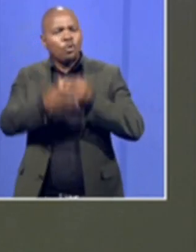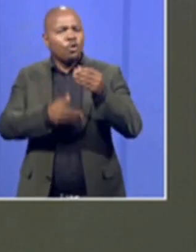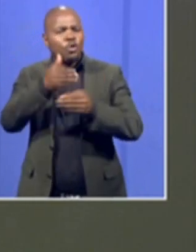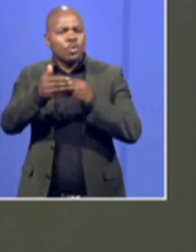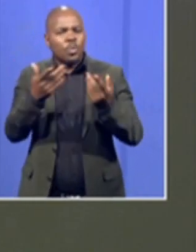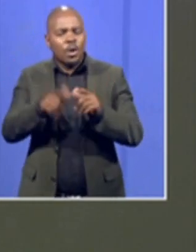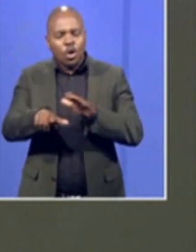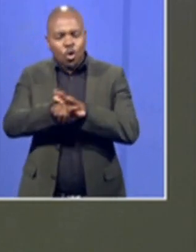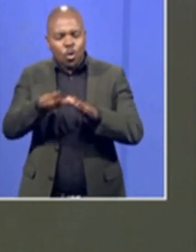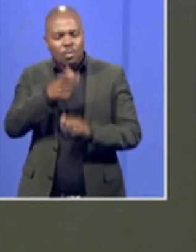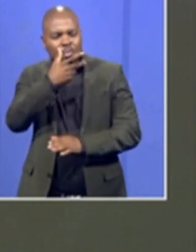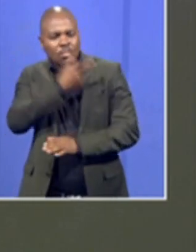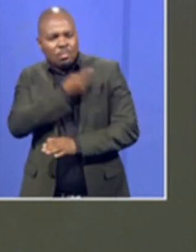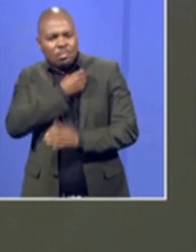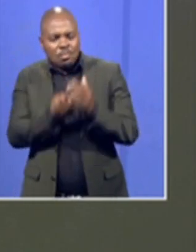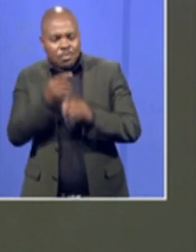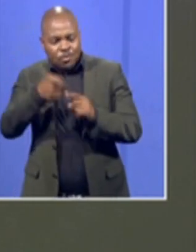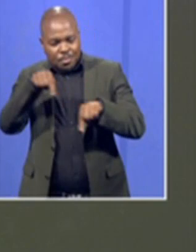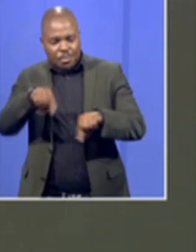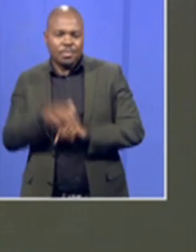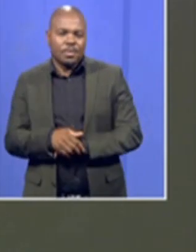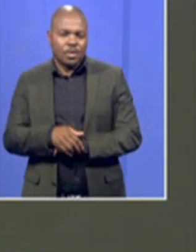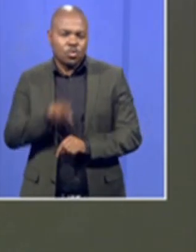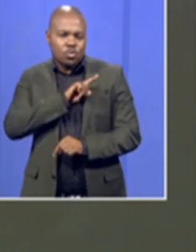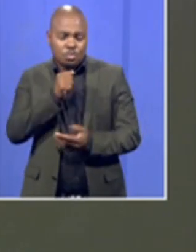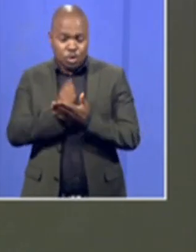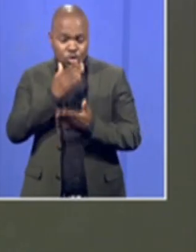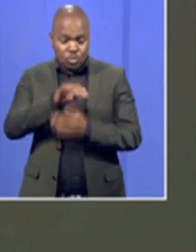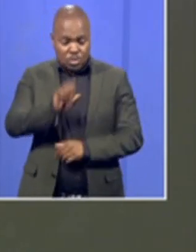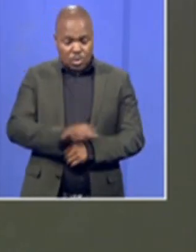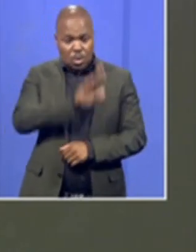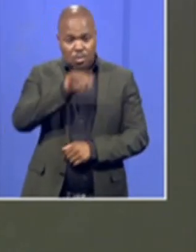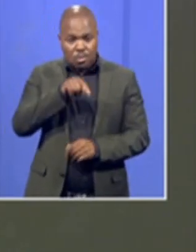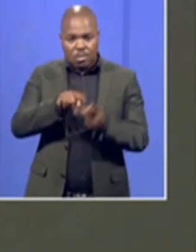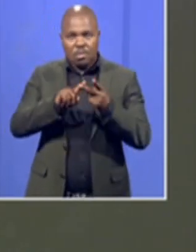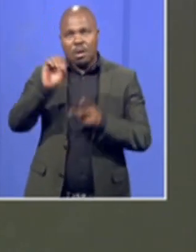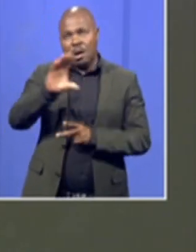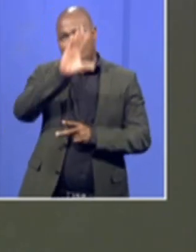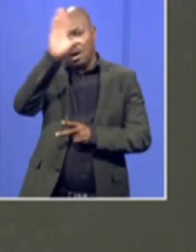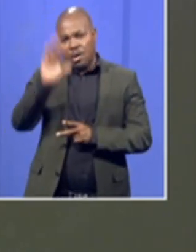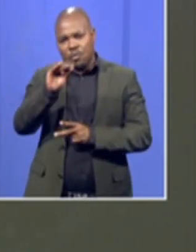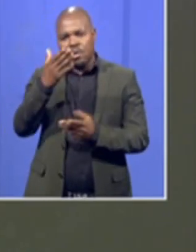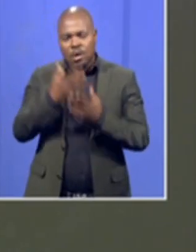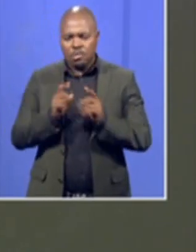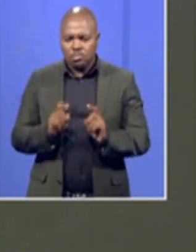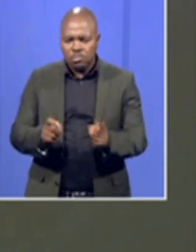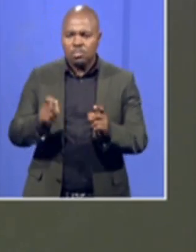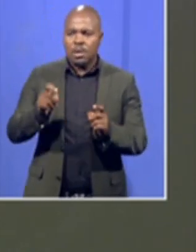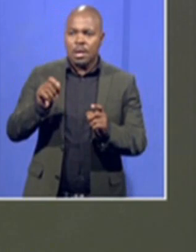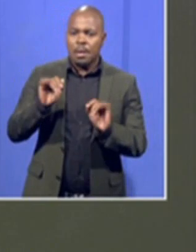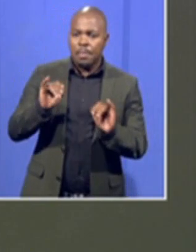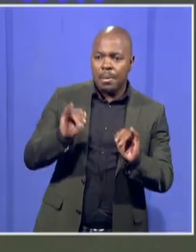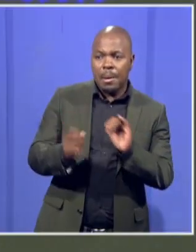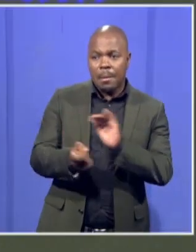locally produced pharmaceutical products. This is to enable the country and the continent of Africa to rapidly respond to morbidity